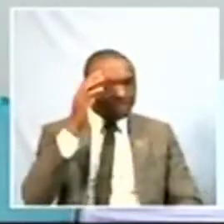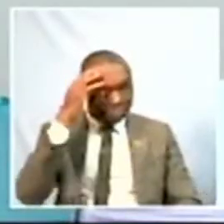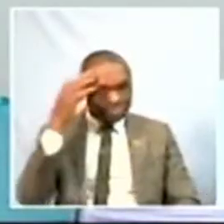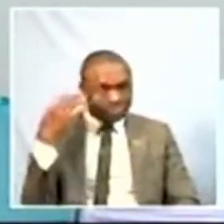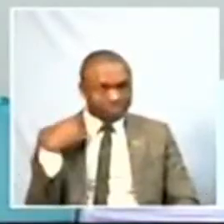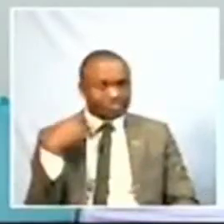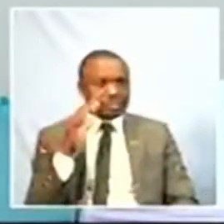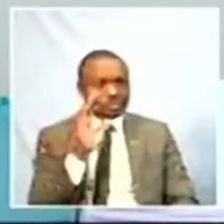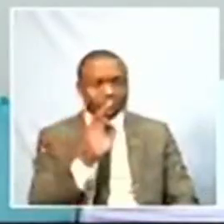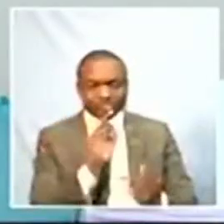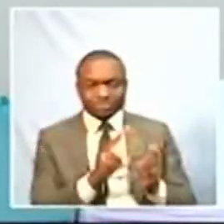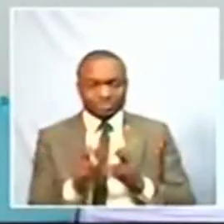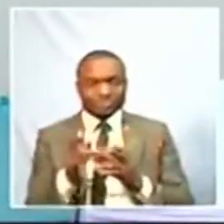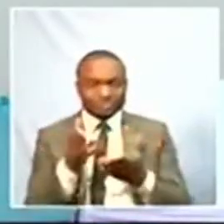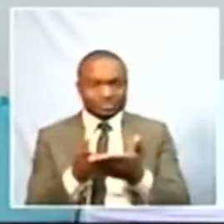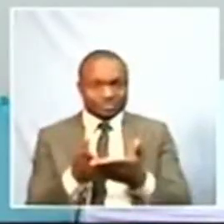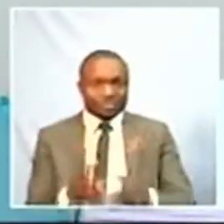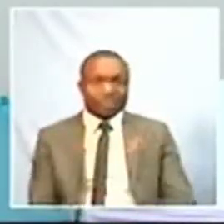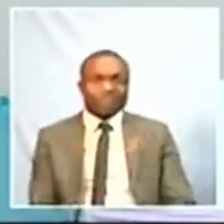Your response?